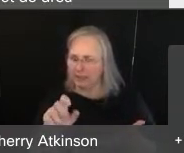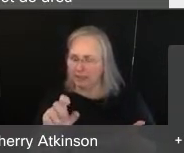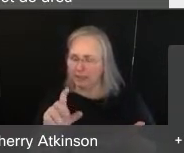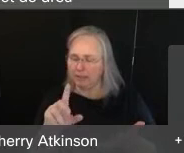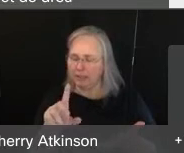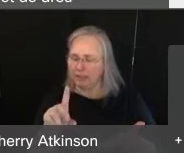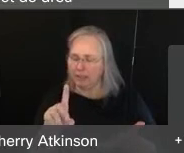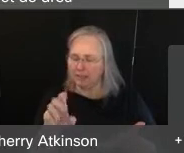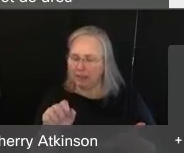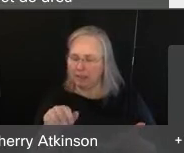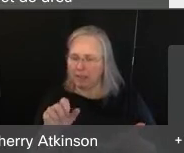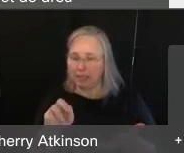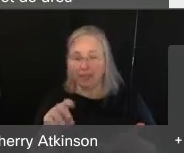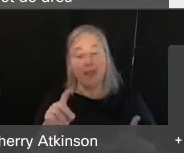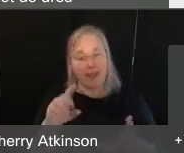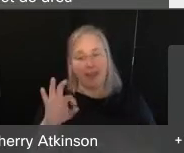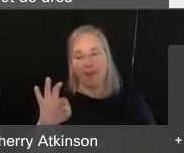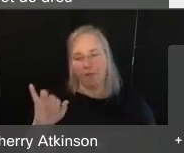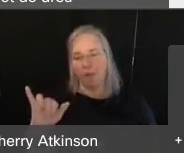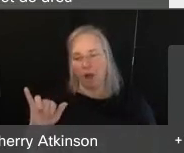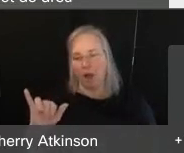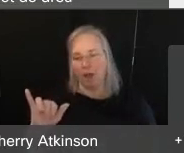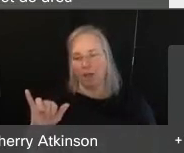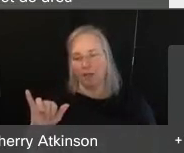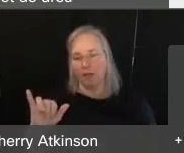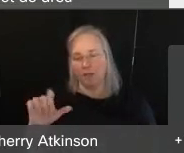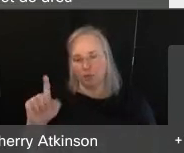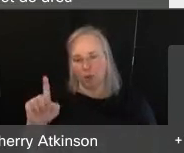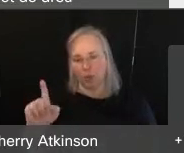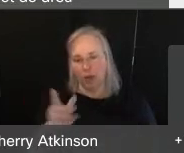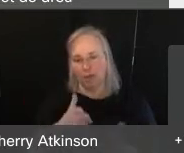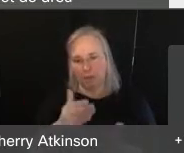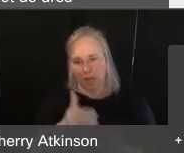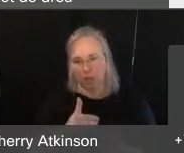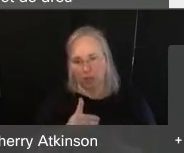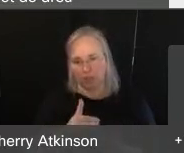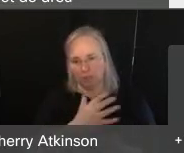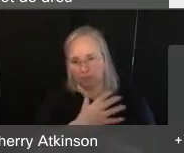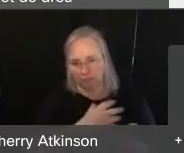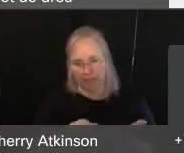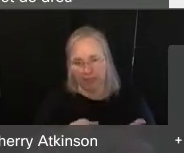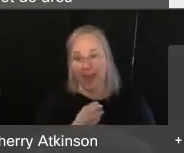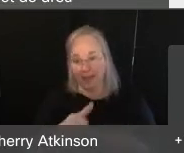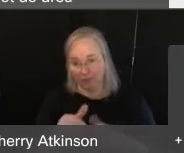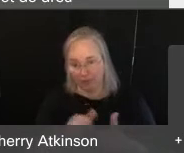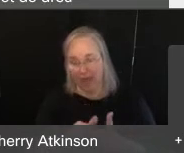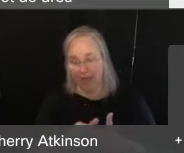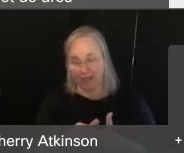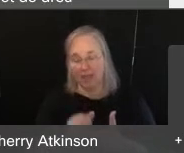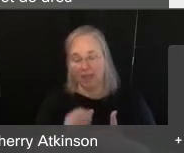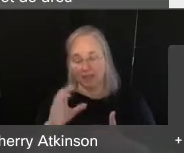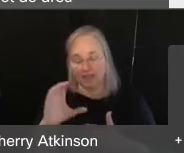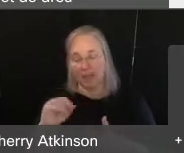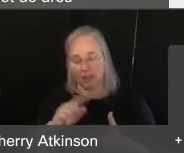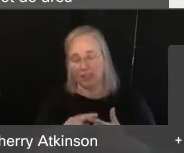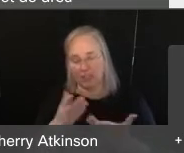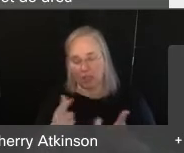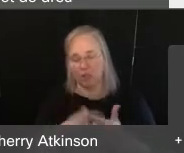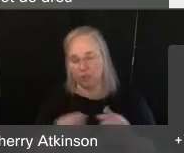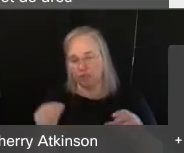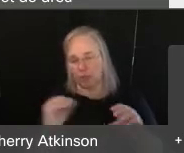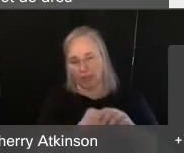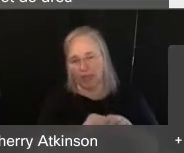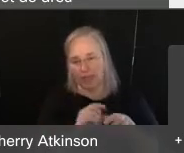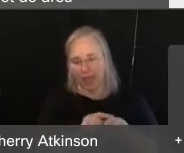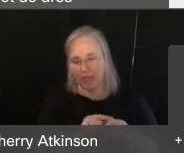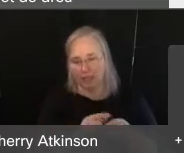21 budget. So after that, the committee is suggesting to replenish and increase, which actually its basic county is already